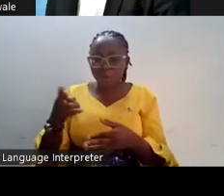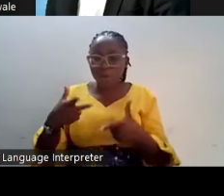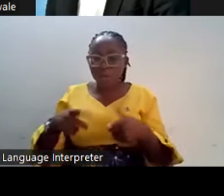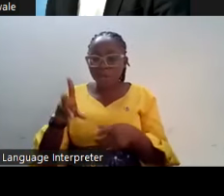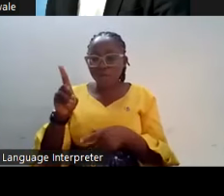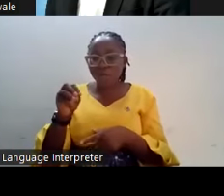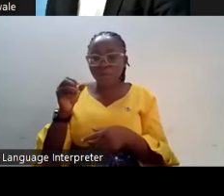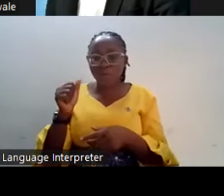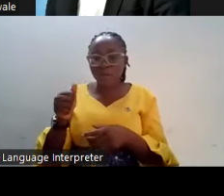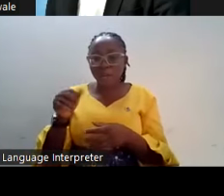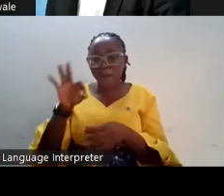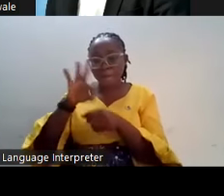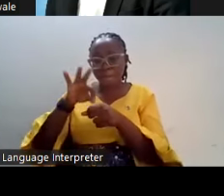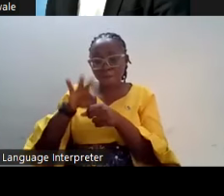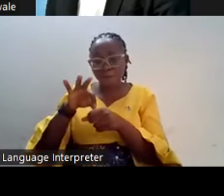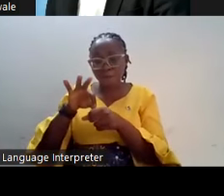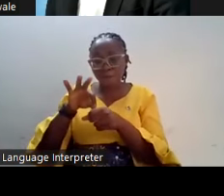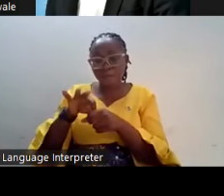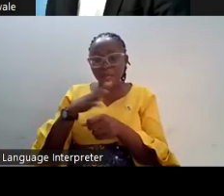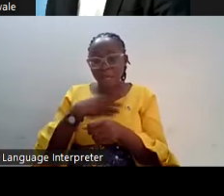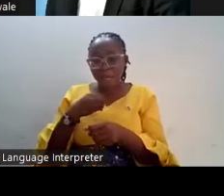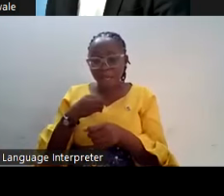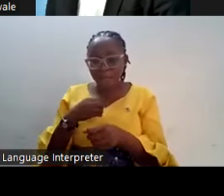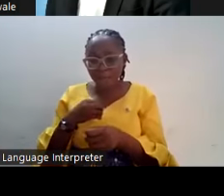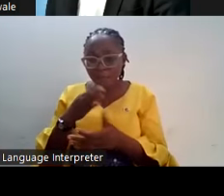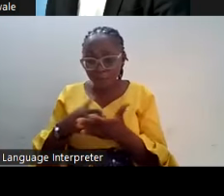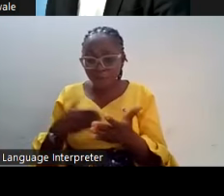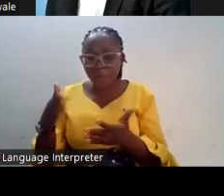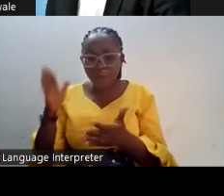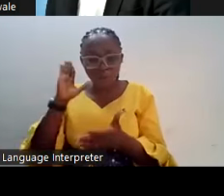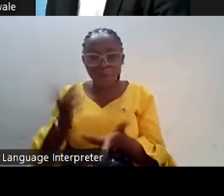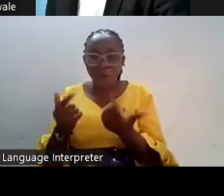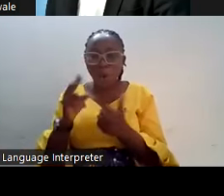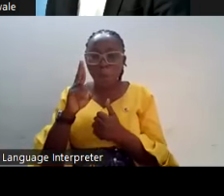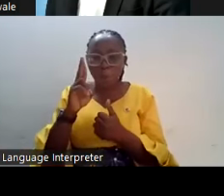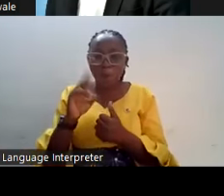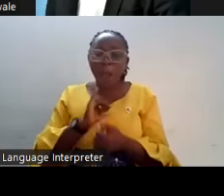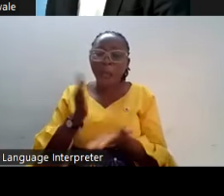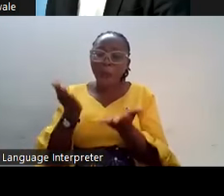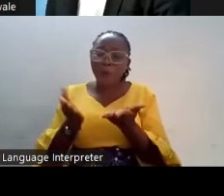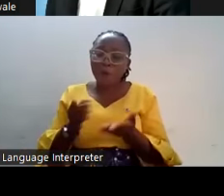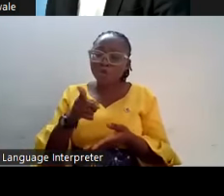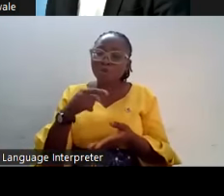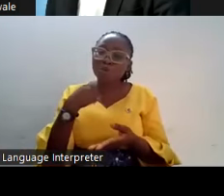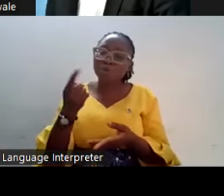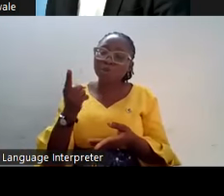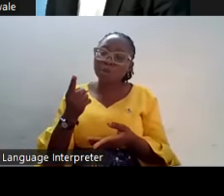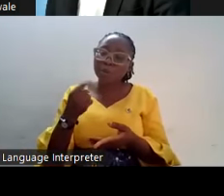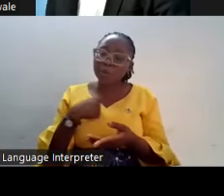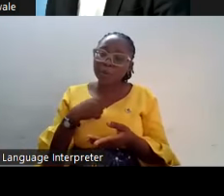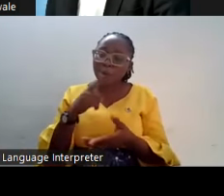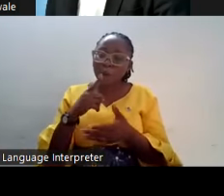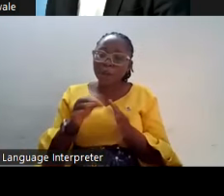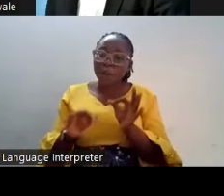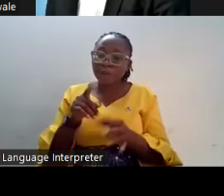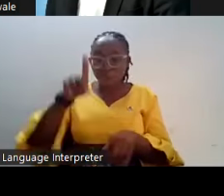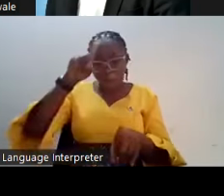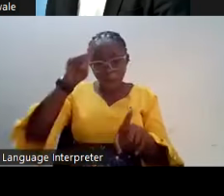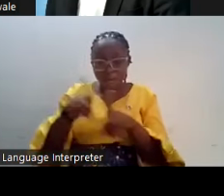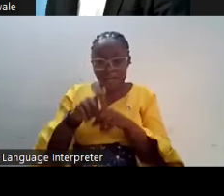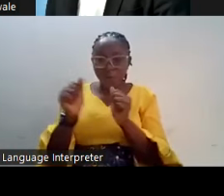poll and sentences will come up. I want you to tell me whether you agree with this statement or